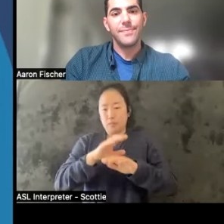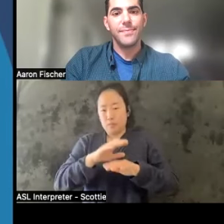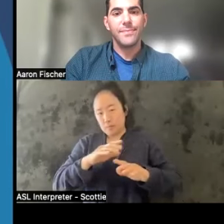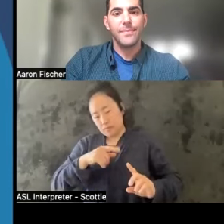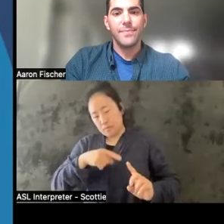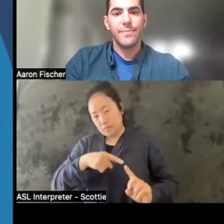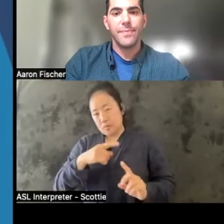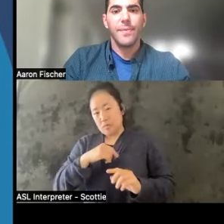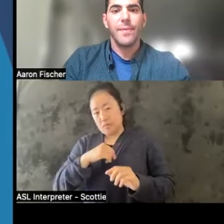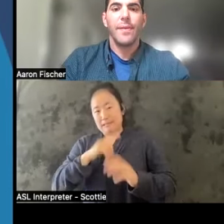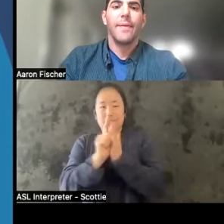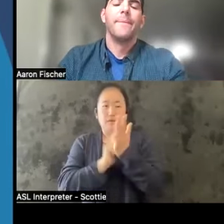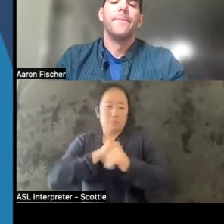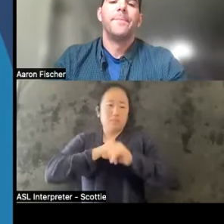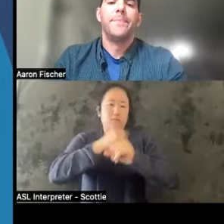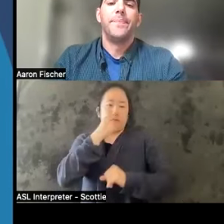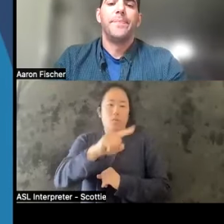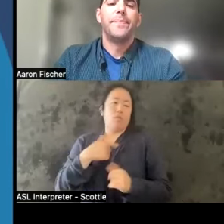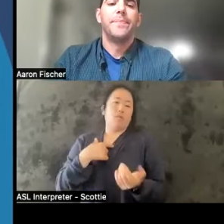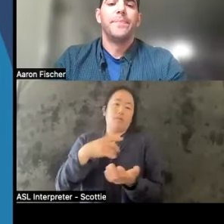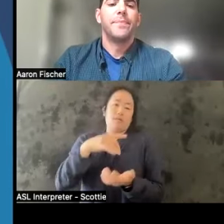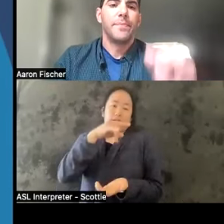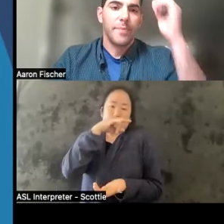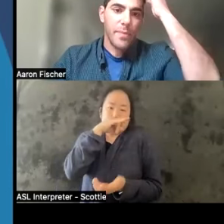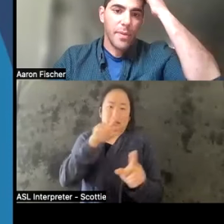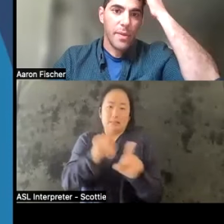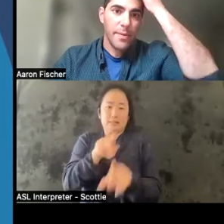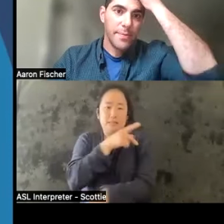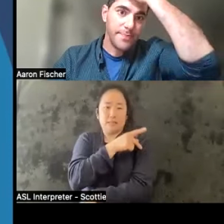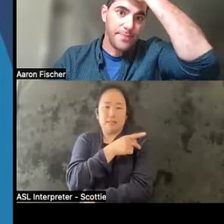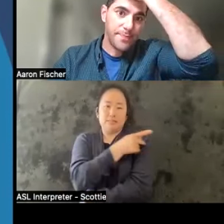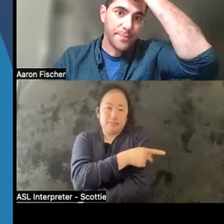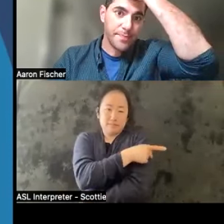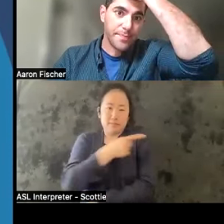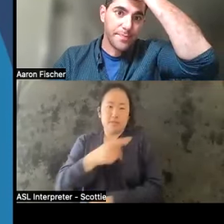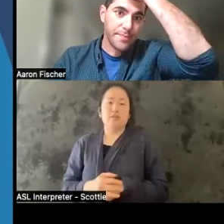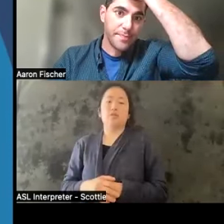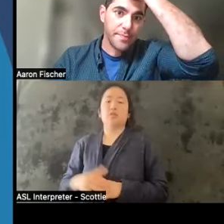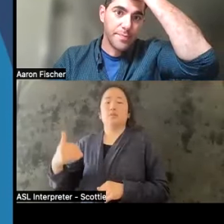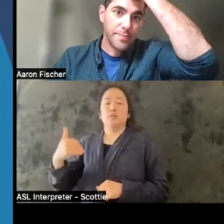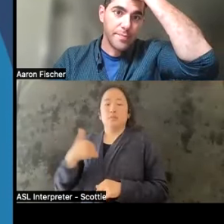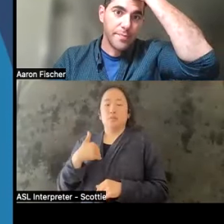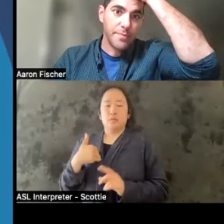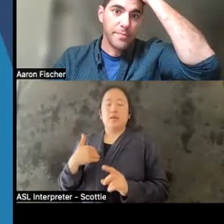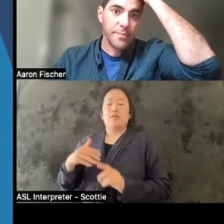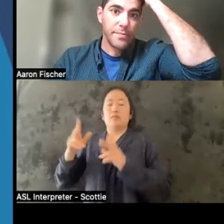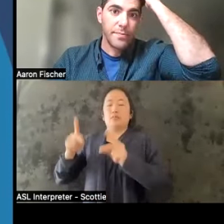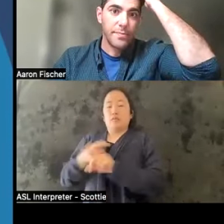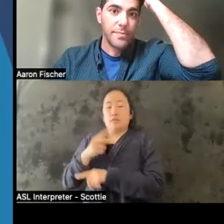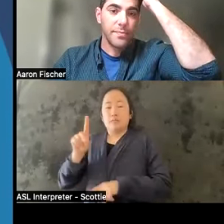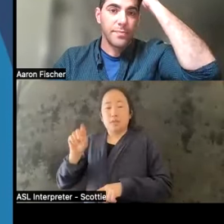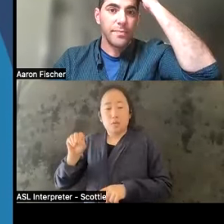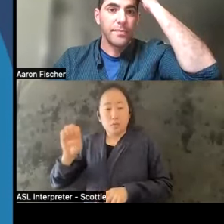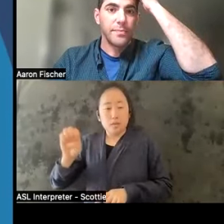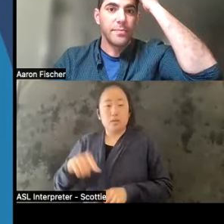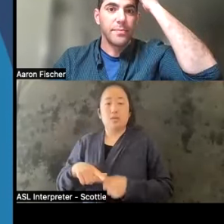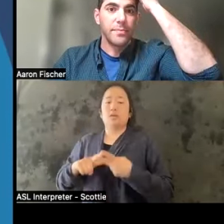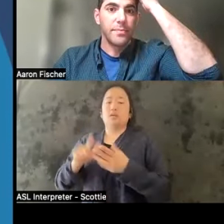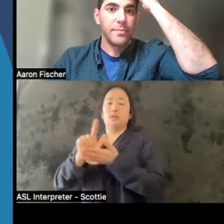of Education. We have an attorney who works at the intersection of disability and immigration, and a health center leader with